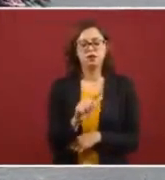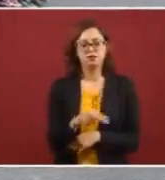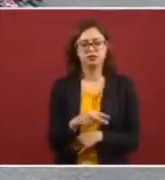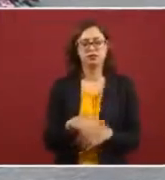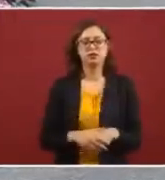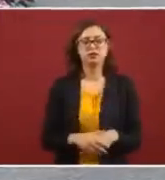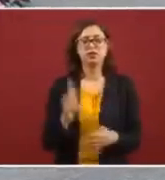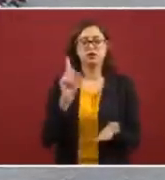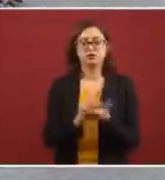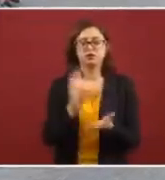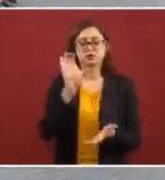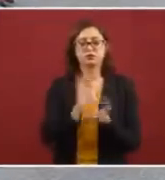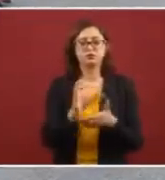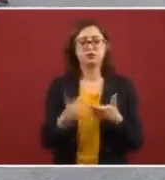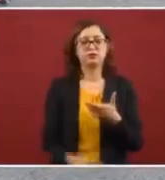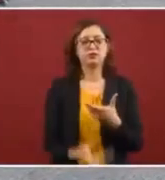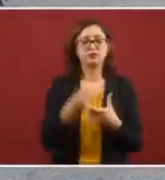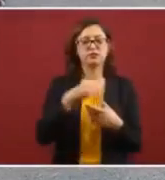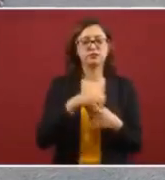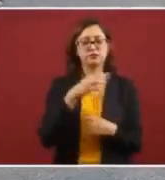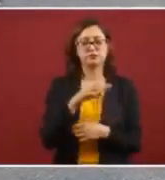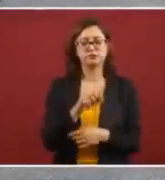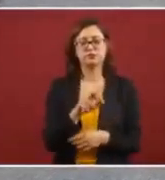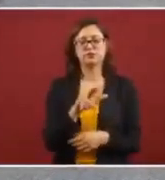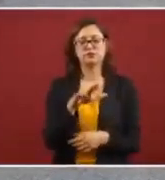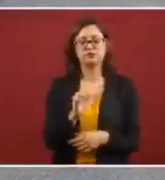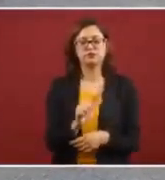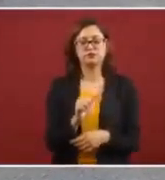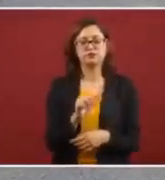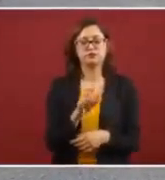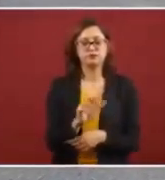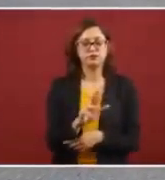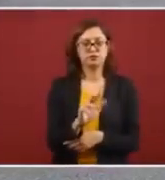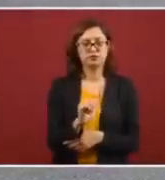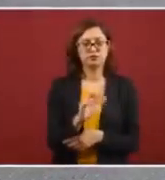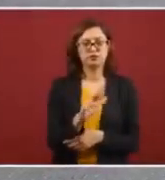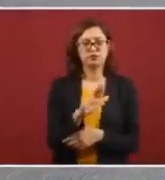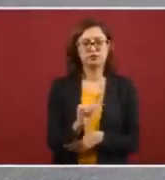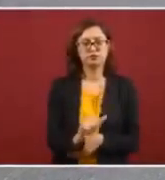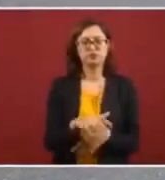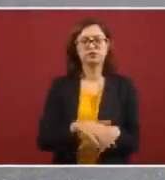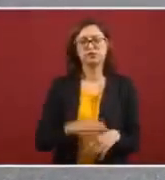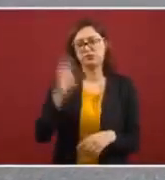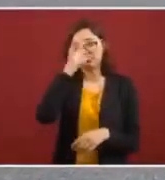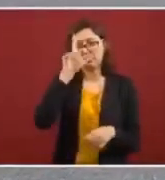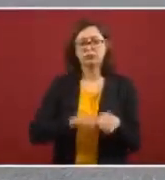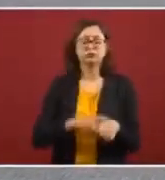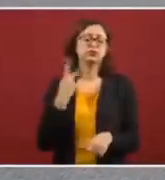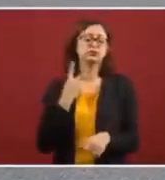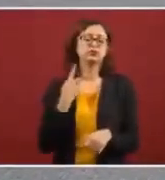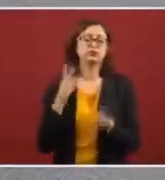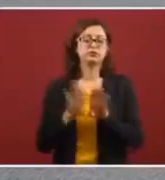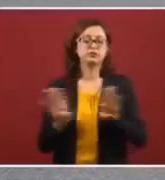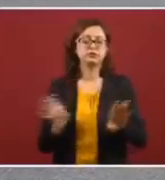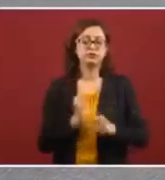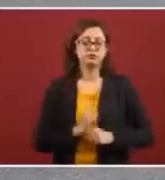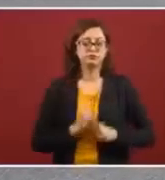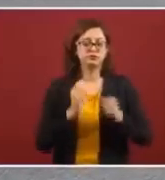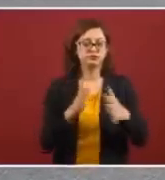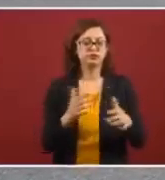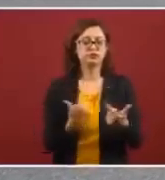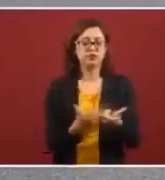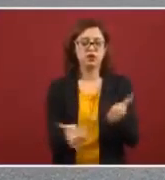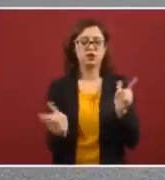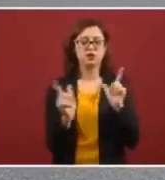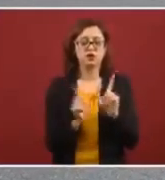there's a lot of names. There's a long list. All these young people won prizes for all